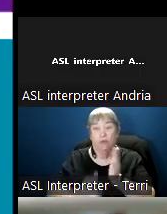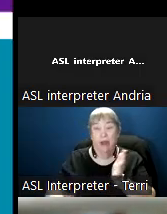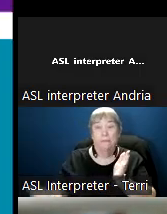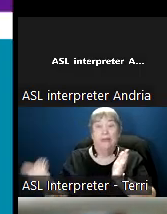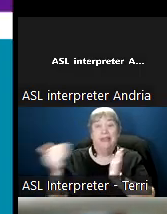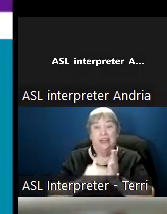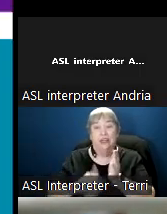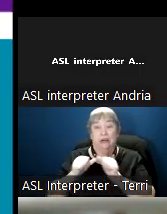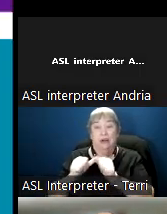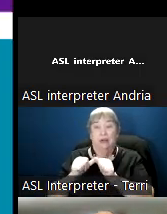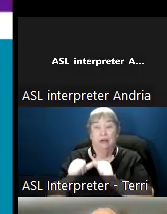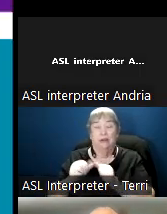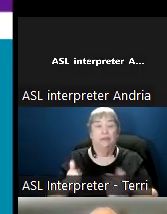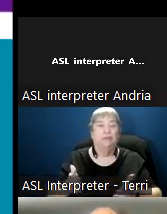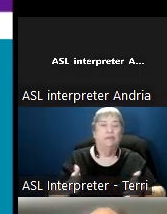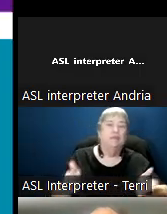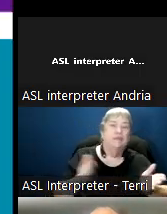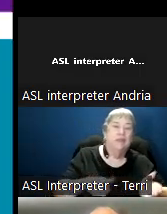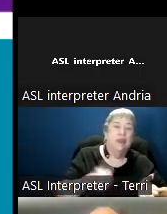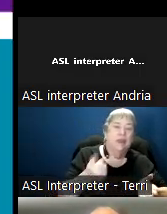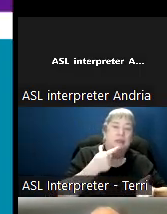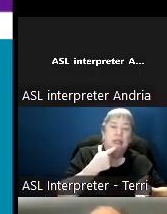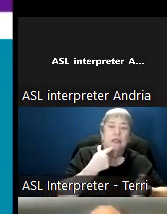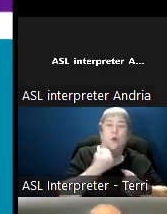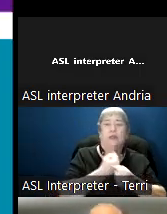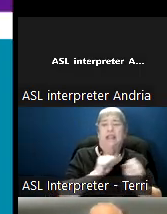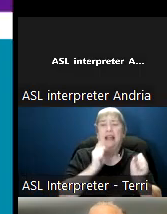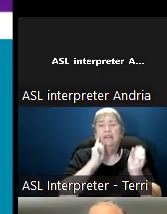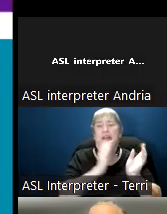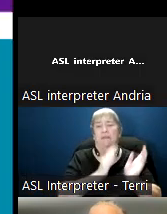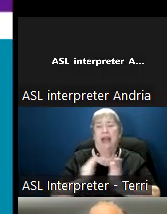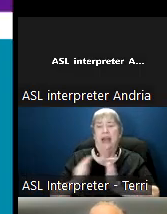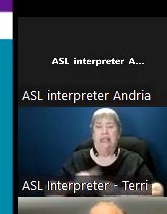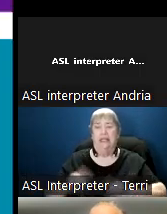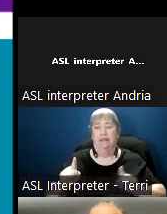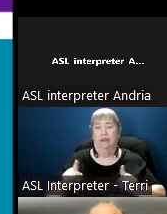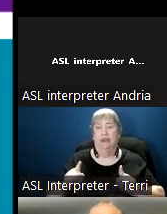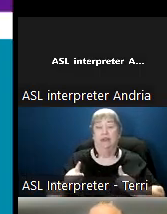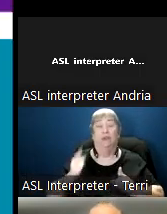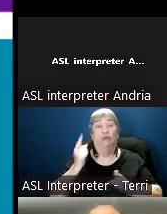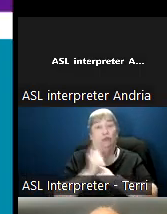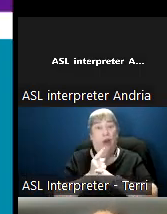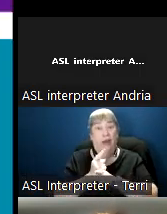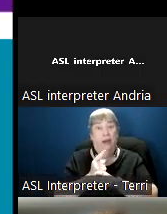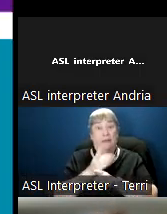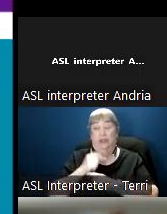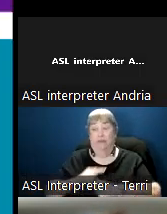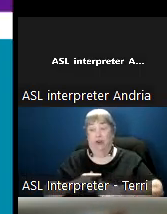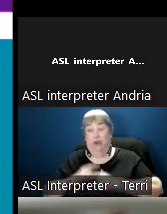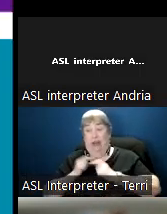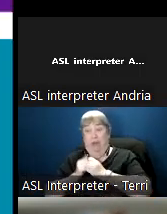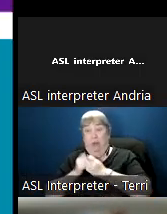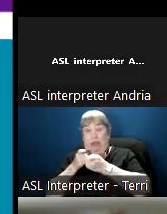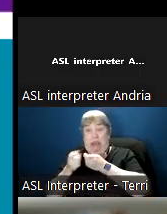planning is very different with the survivor if they're still living with the perpetrator, right? Because the violence is not, it's not